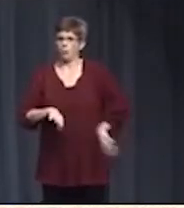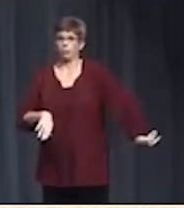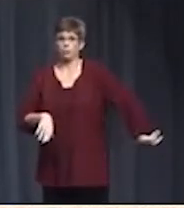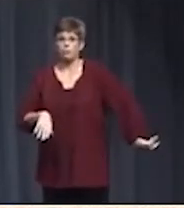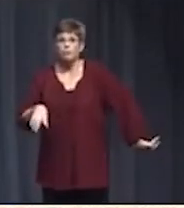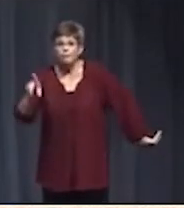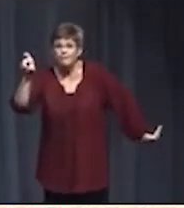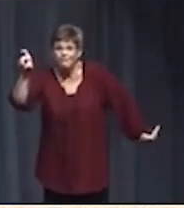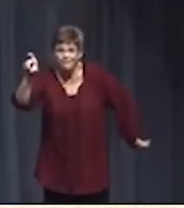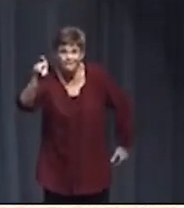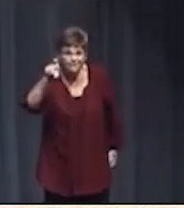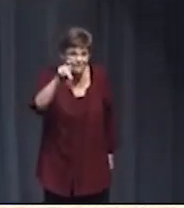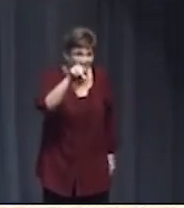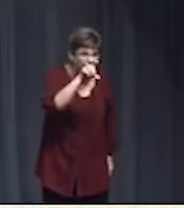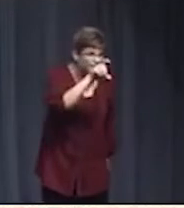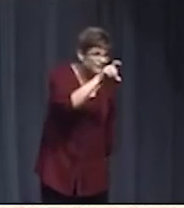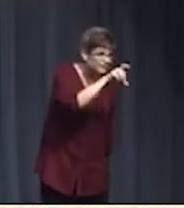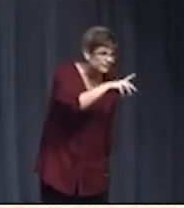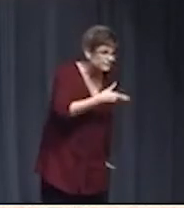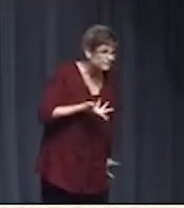Anybody? Yeah.